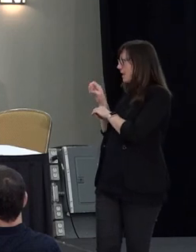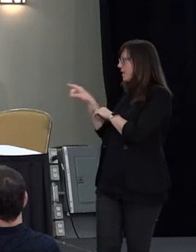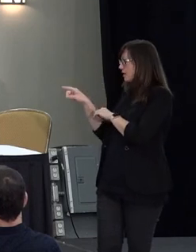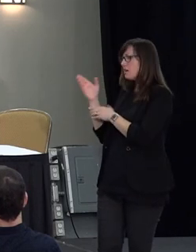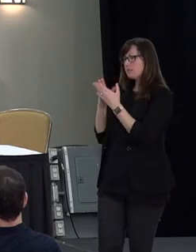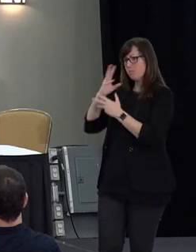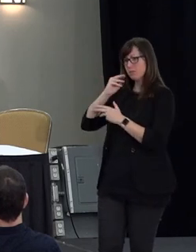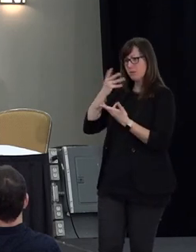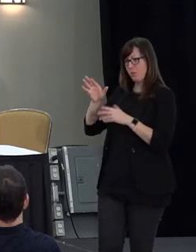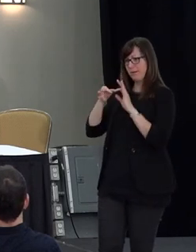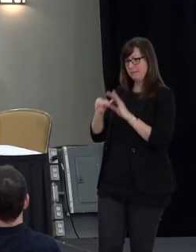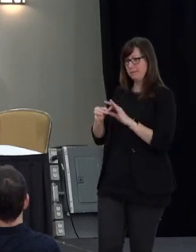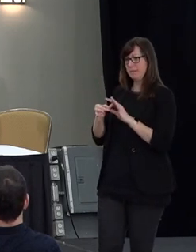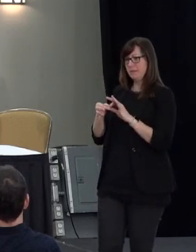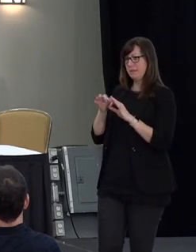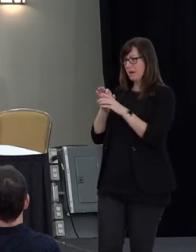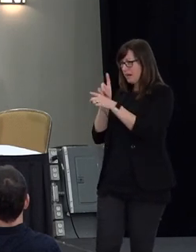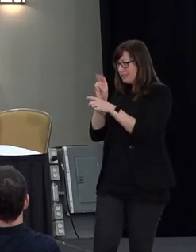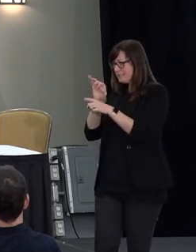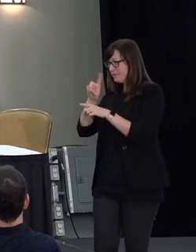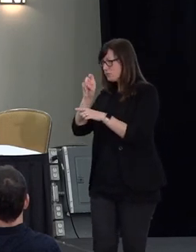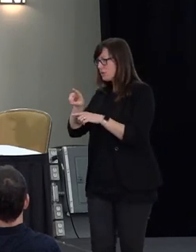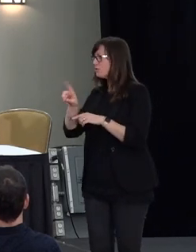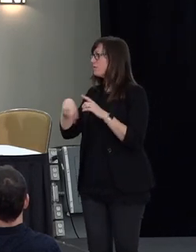had some experience with this as well, about David's question around